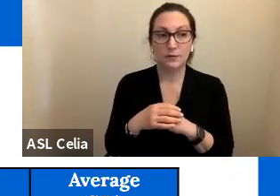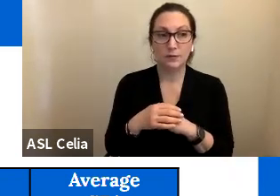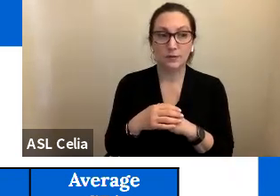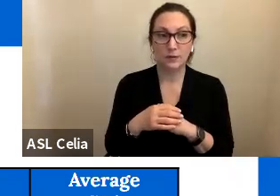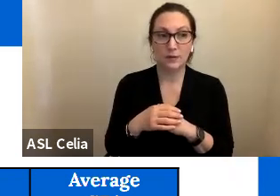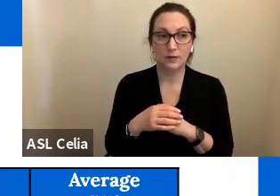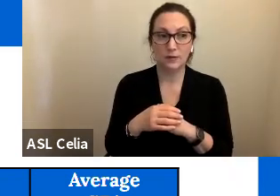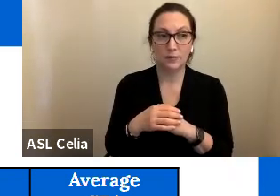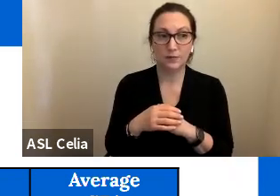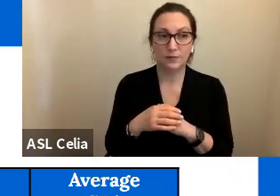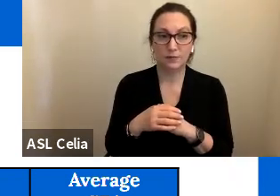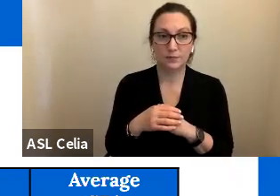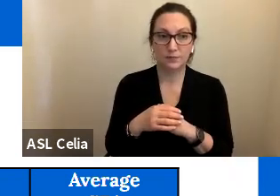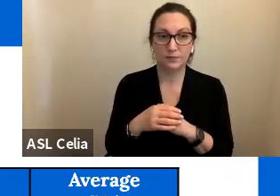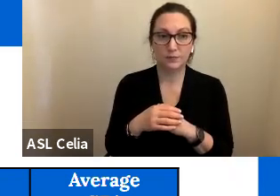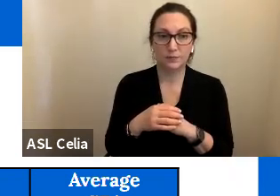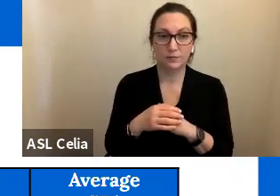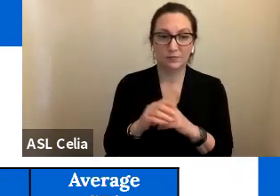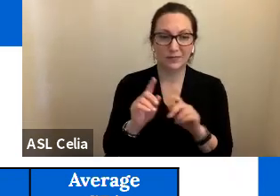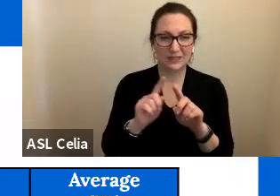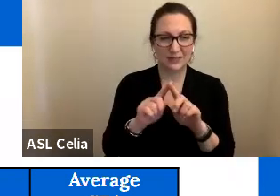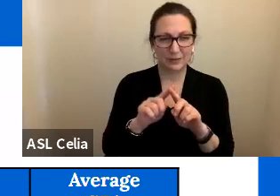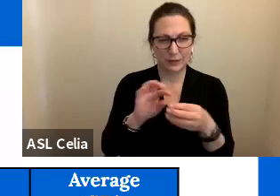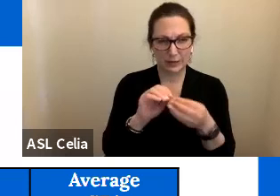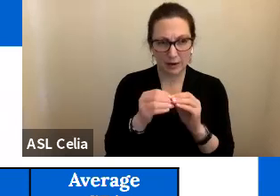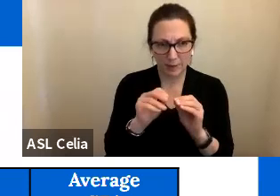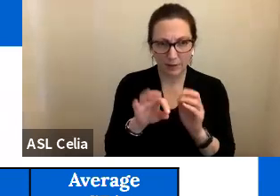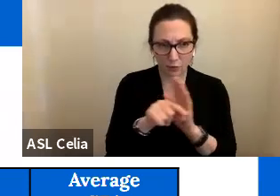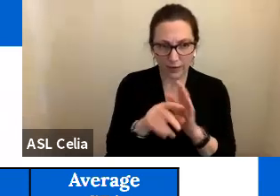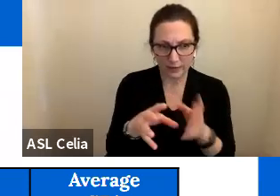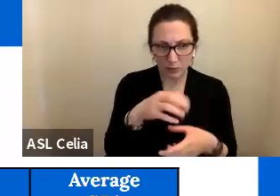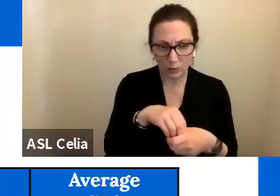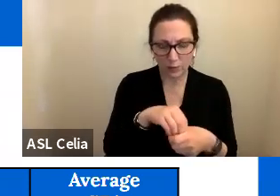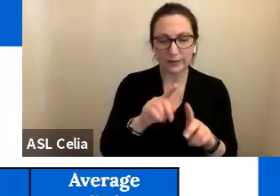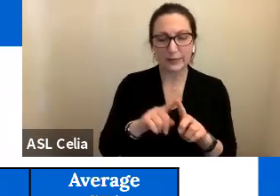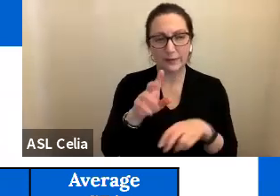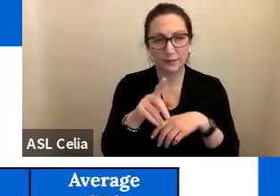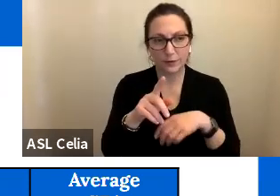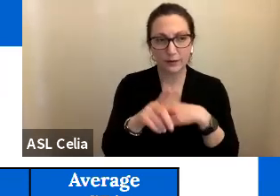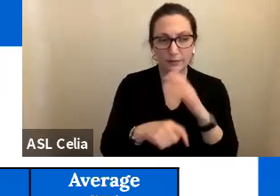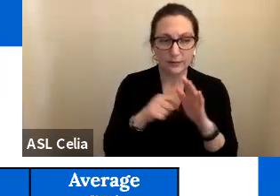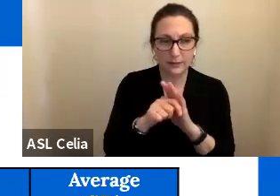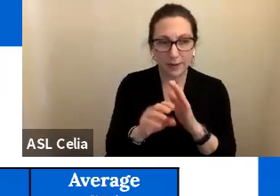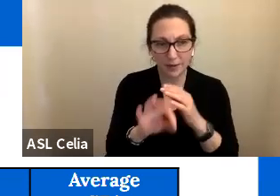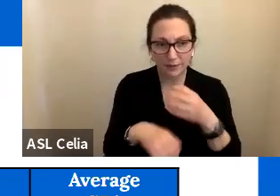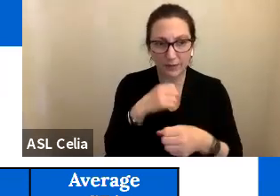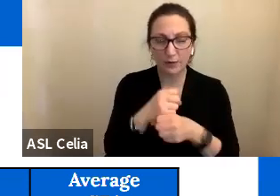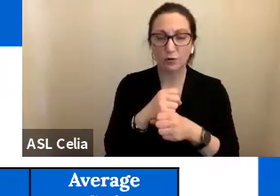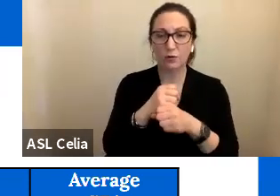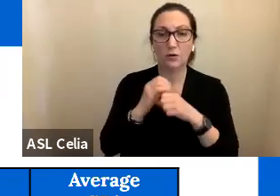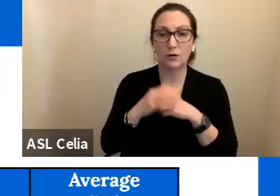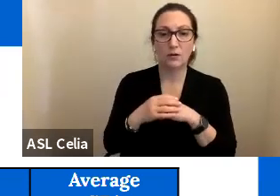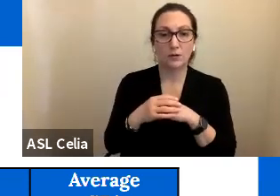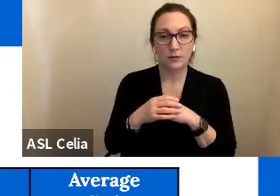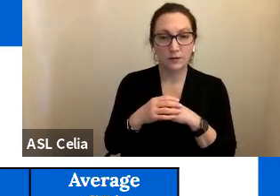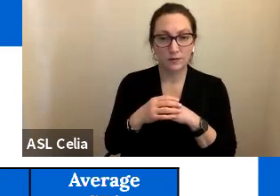it's a different number of grades included in different time of year. And then